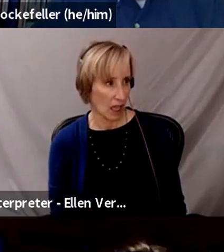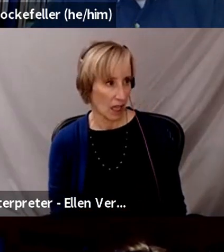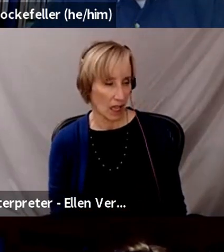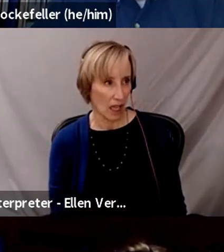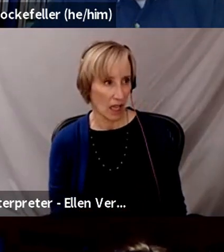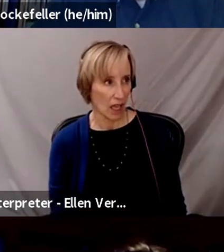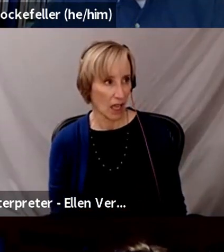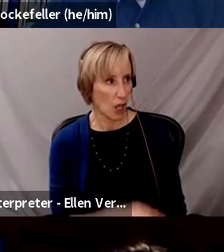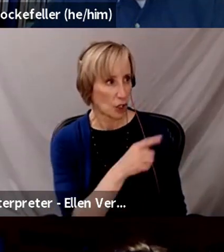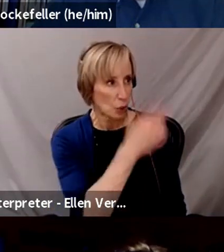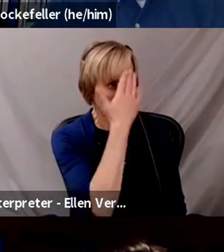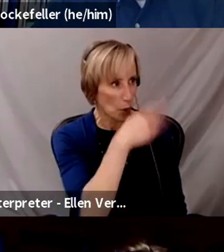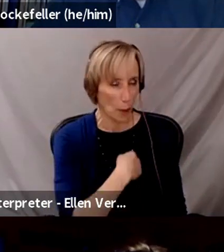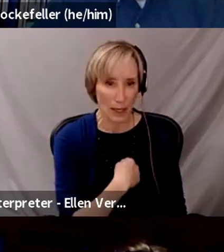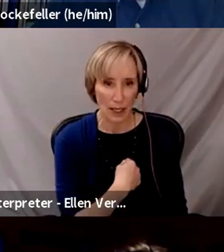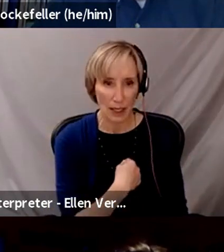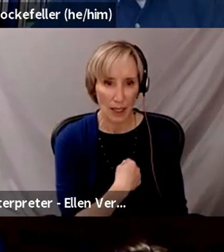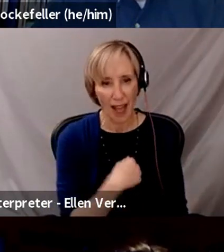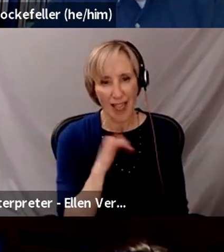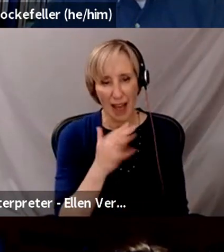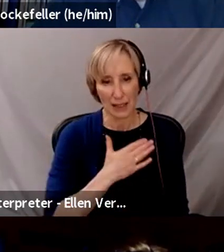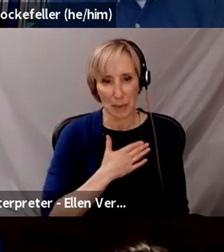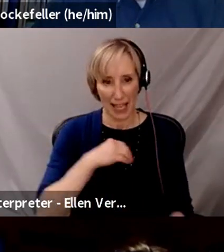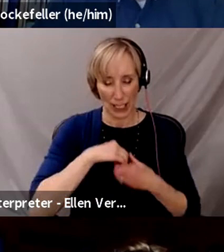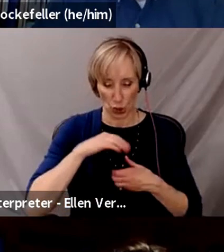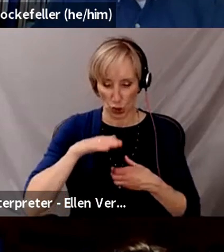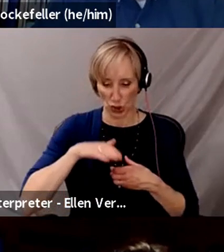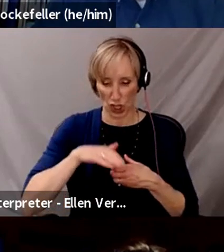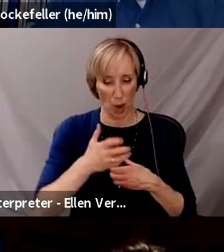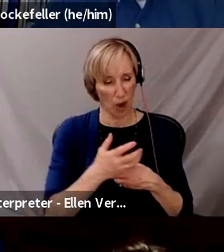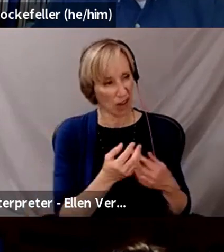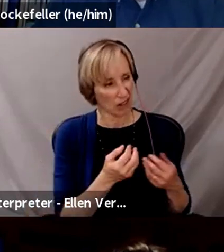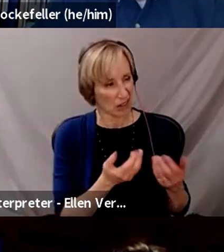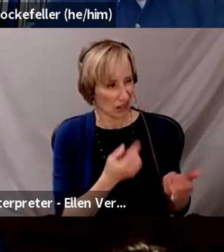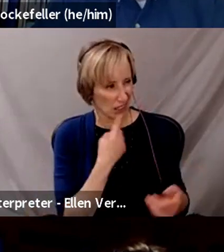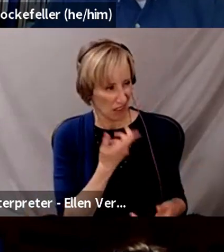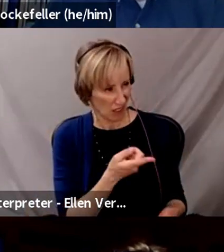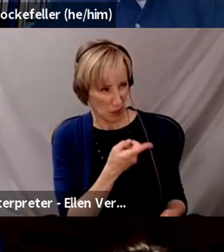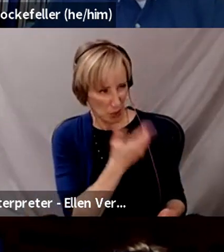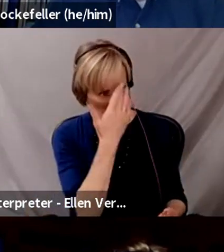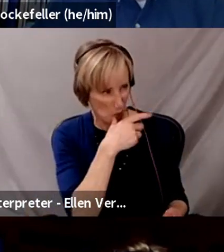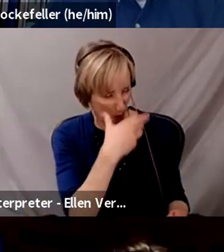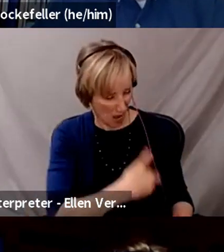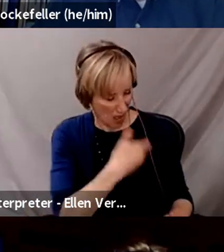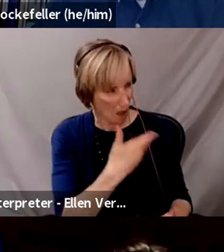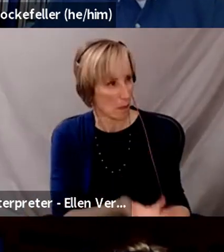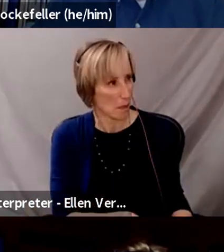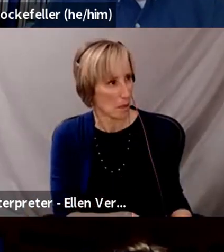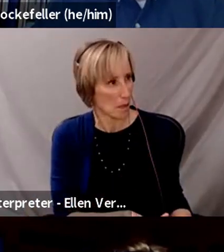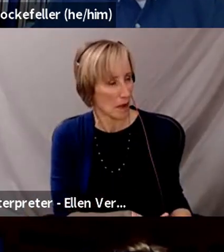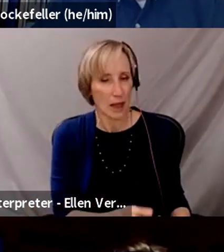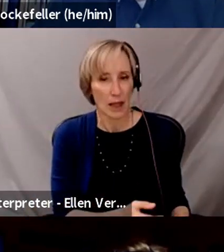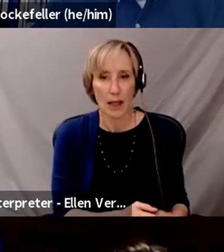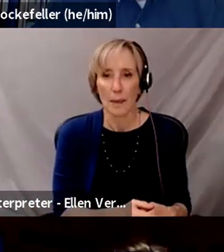come to me and tell me what you know about me, and being able to talk about my experiences that way? But I think it's just a lot of wanting to help